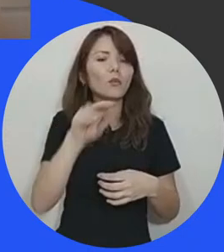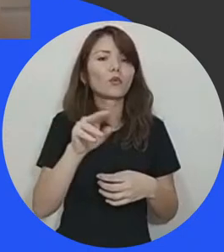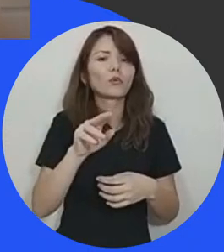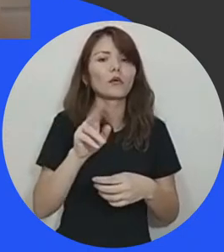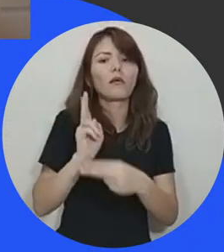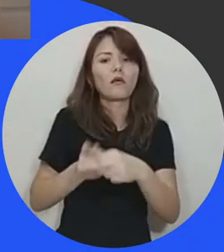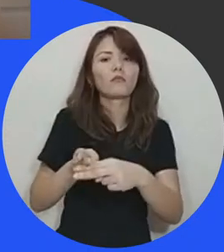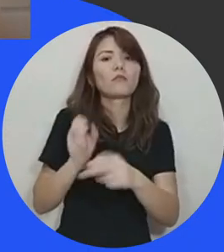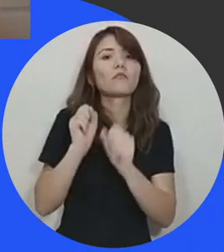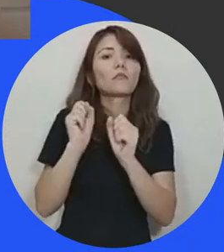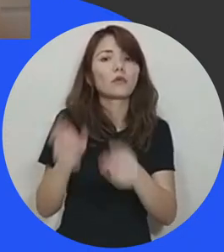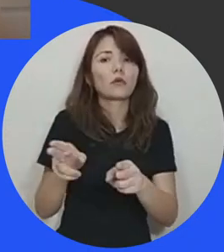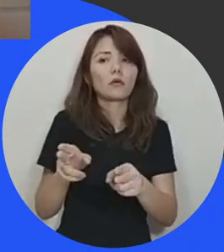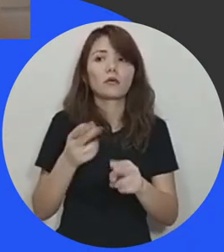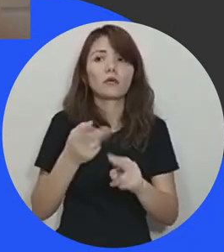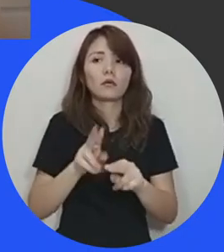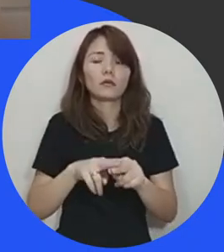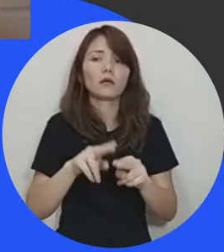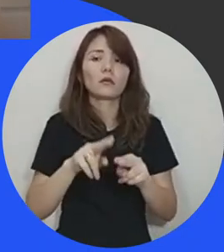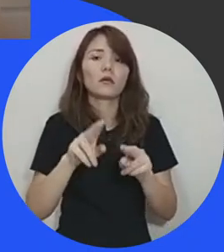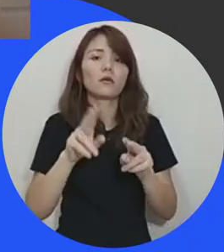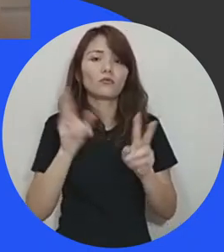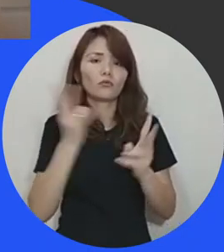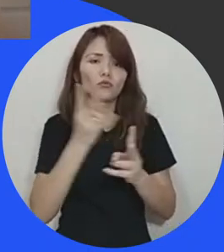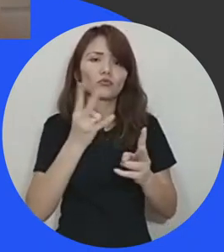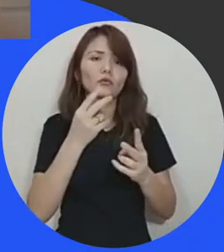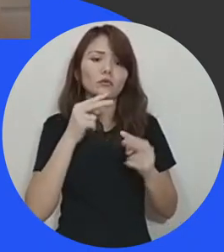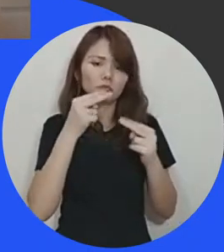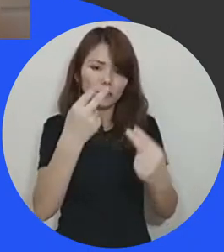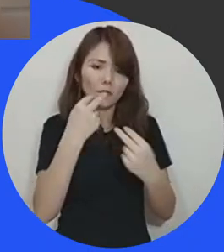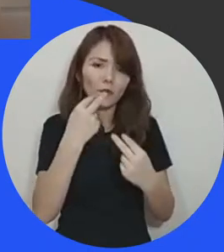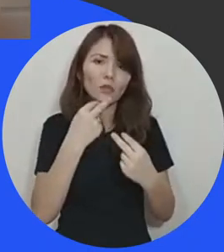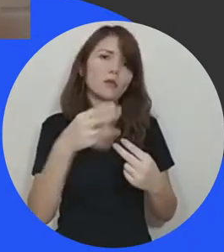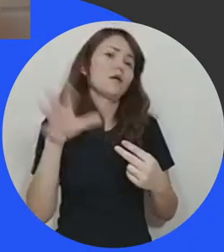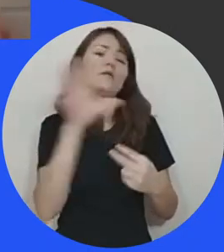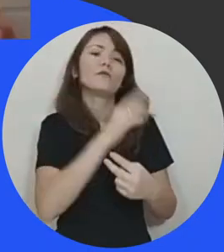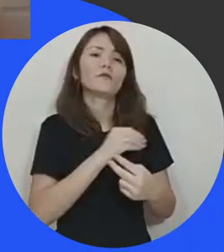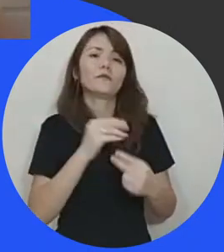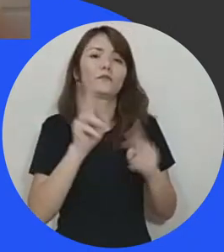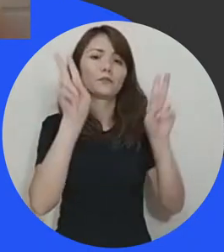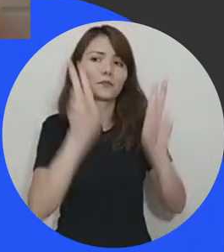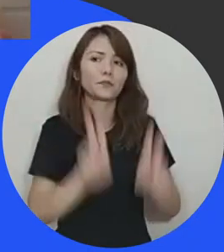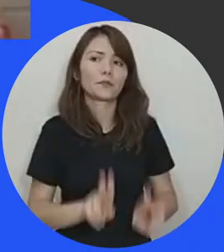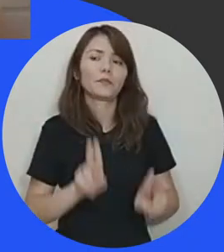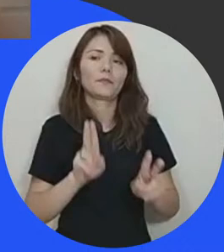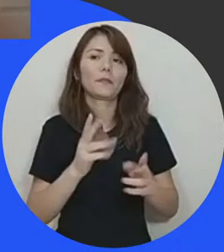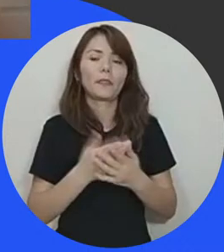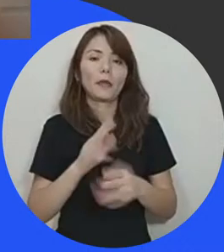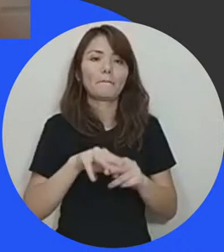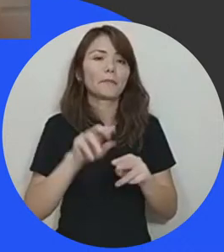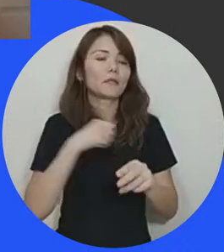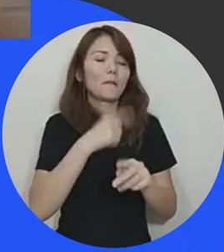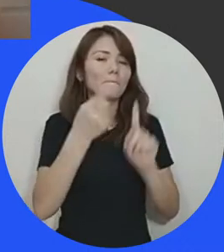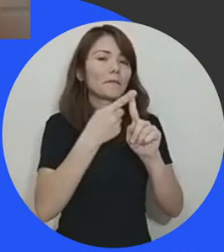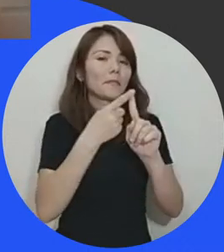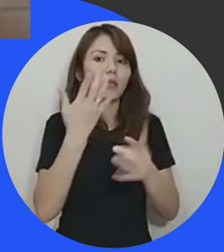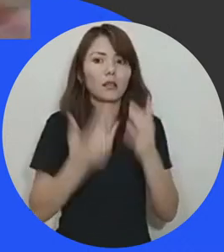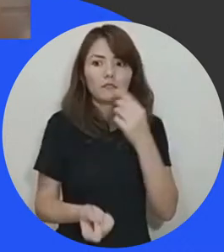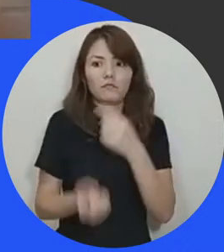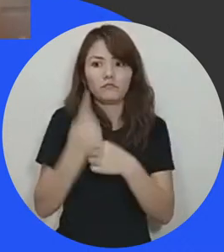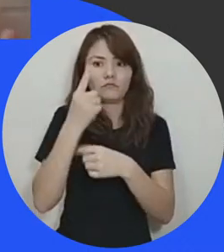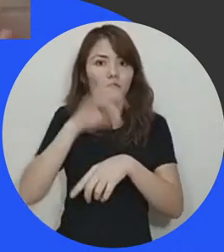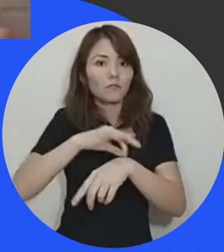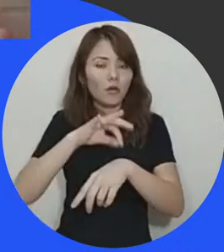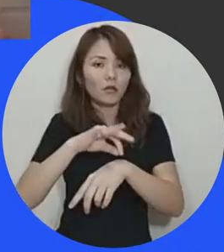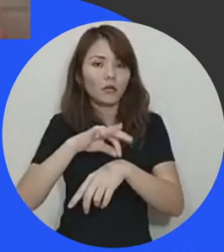so that when it first arrives in the population, when it makes that species jump, you can get a lid on it, you can control it, you can stop it before it